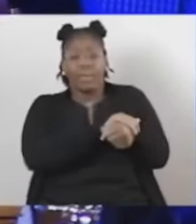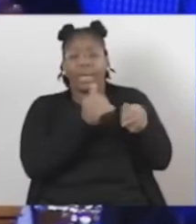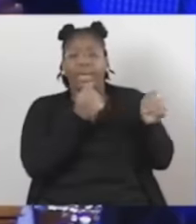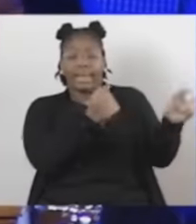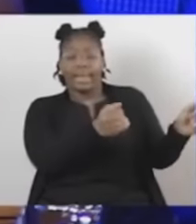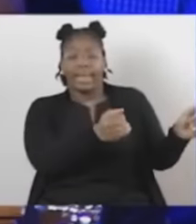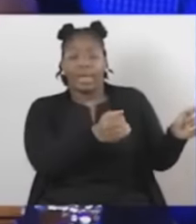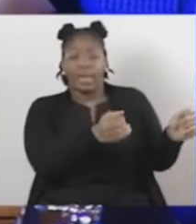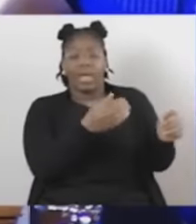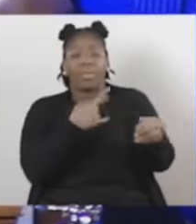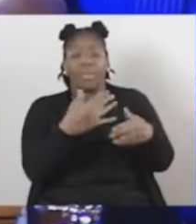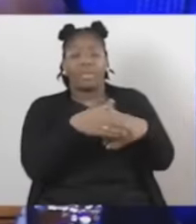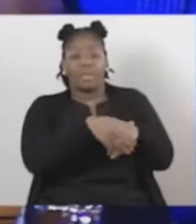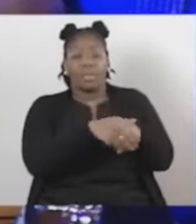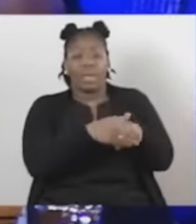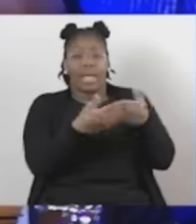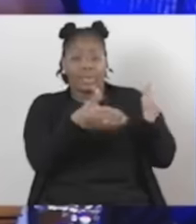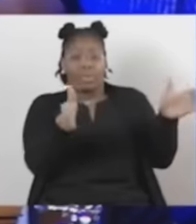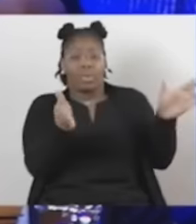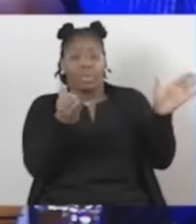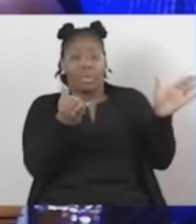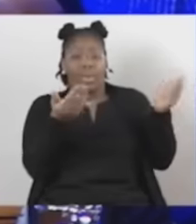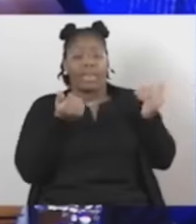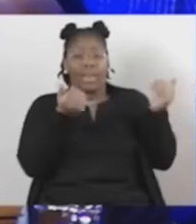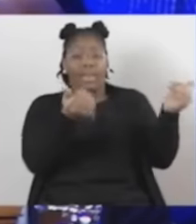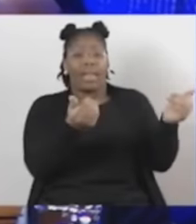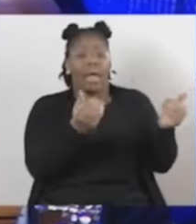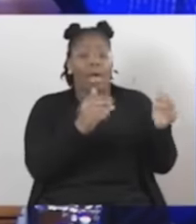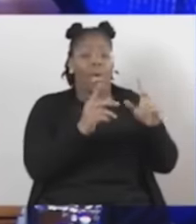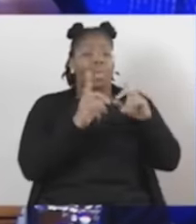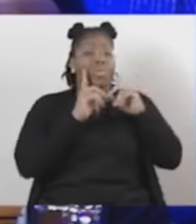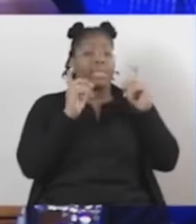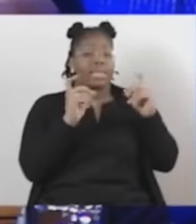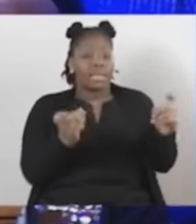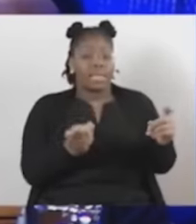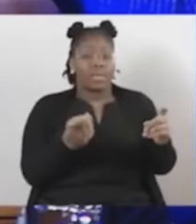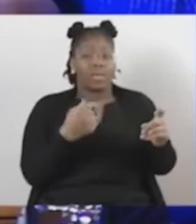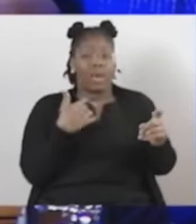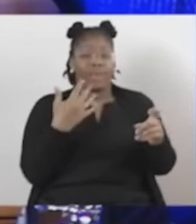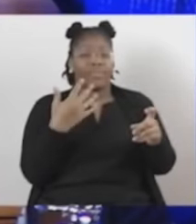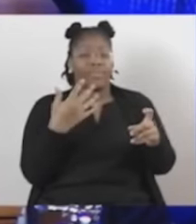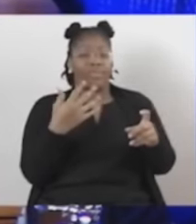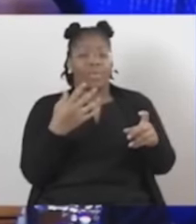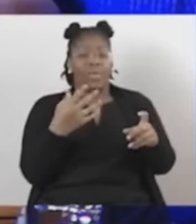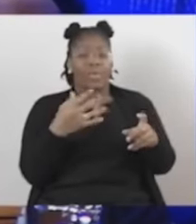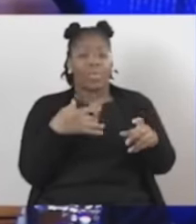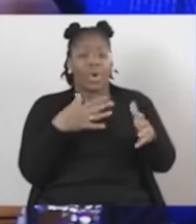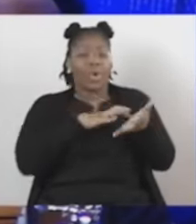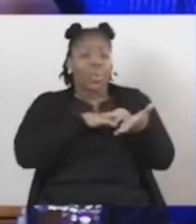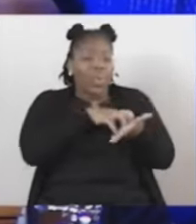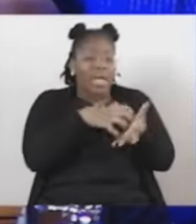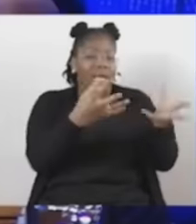He wants me to expose you and to let that loose thread be pulled on for a season, and pull on it, Satan will.